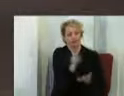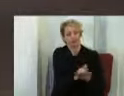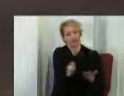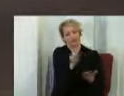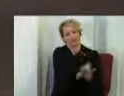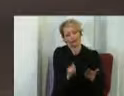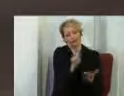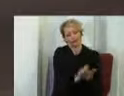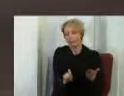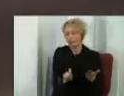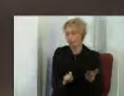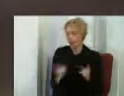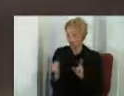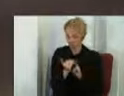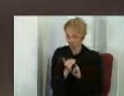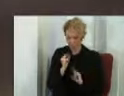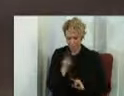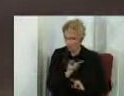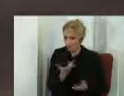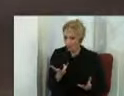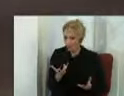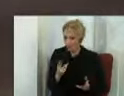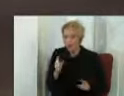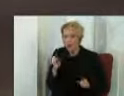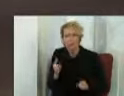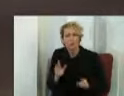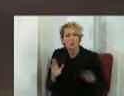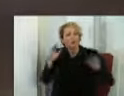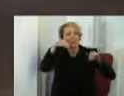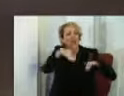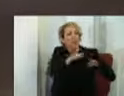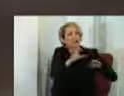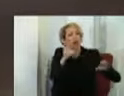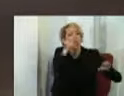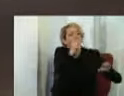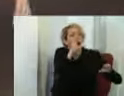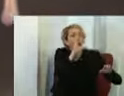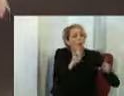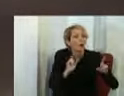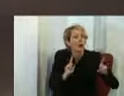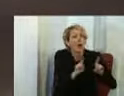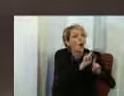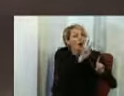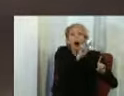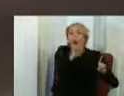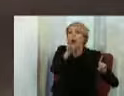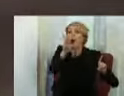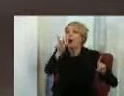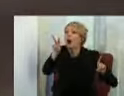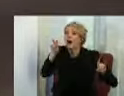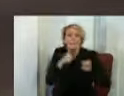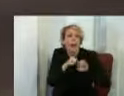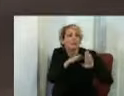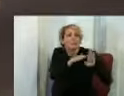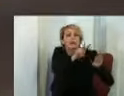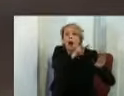psalmist reminds us, I go to the hills and I look for God, and I go into the mountains and I look for God, but God's still